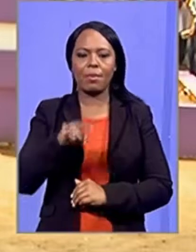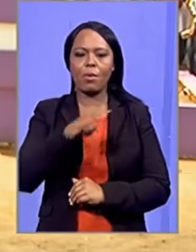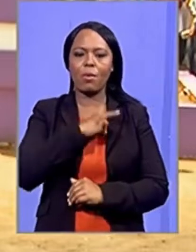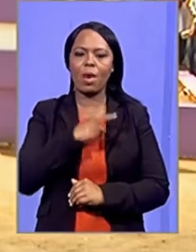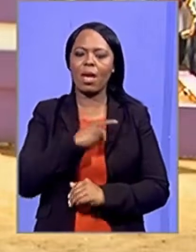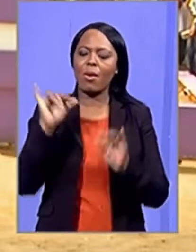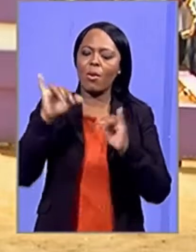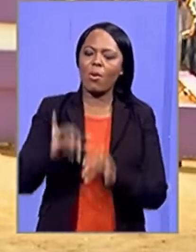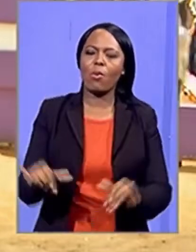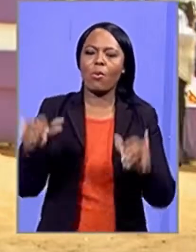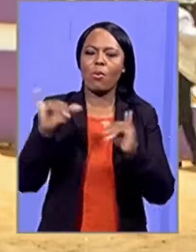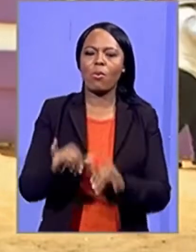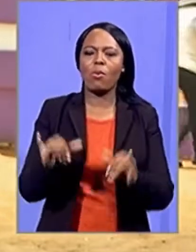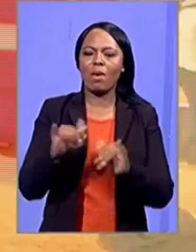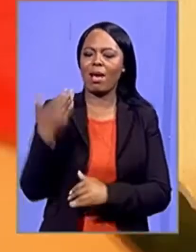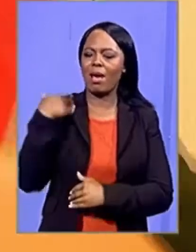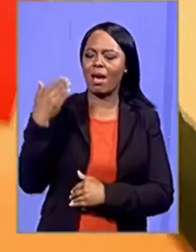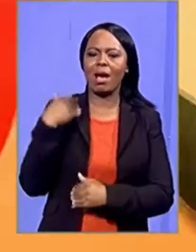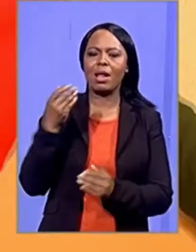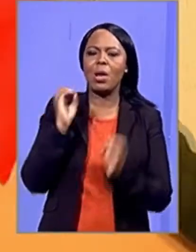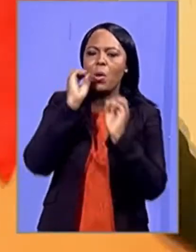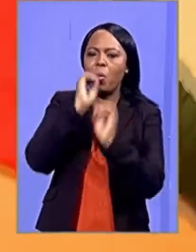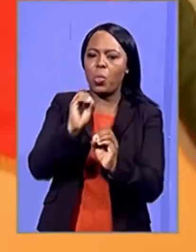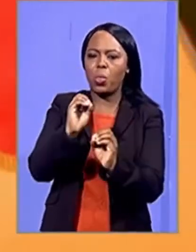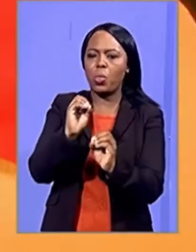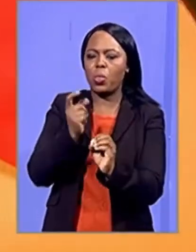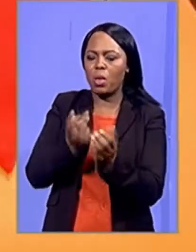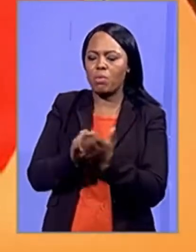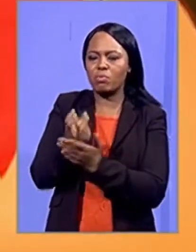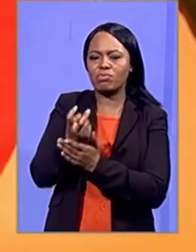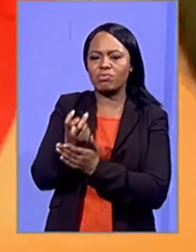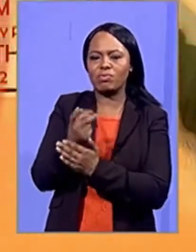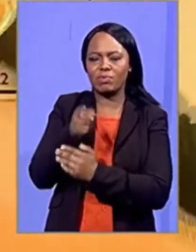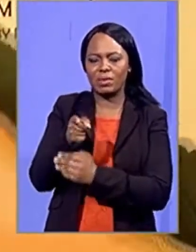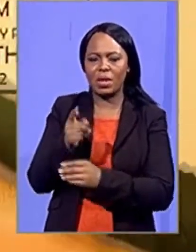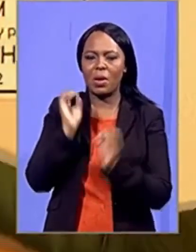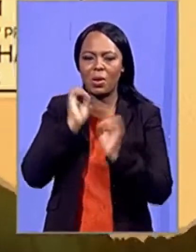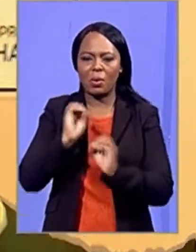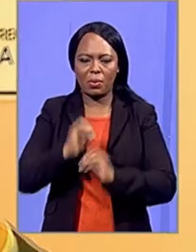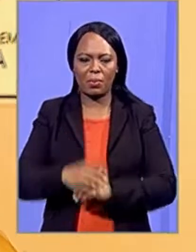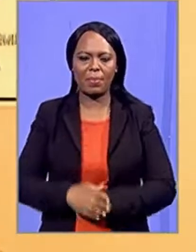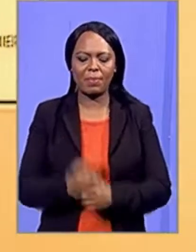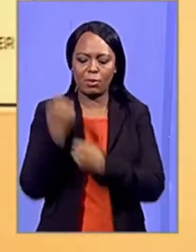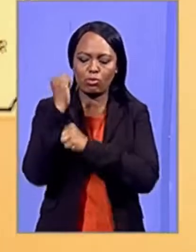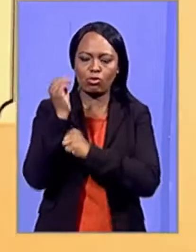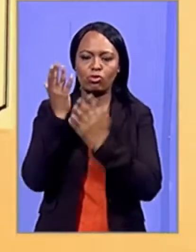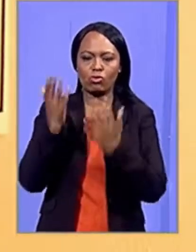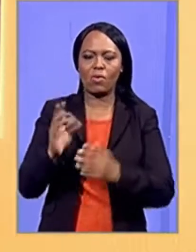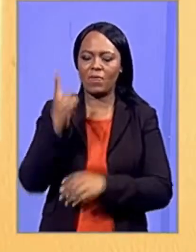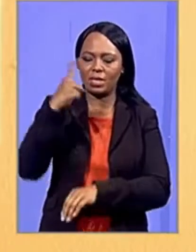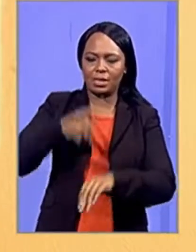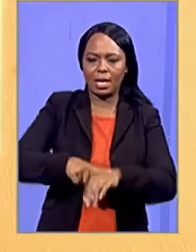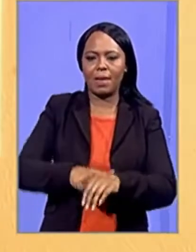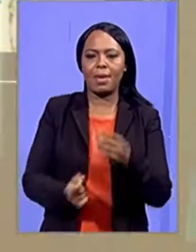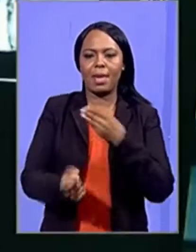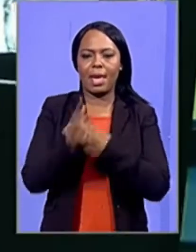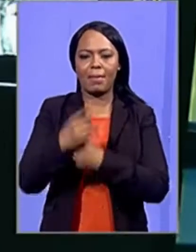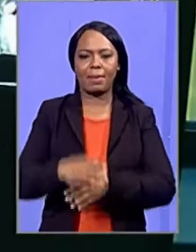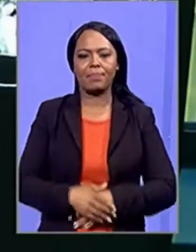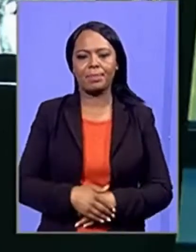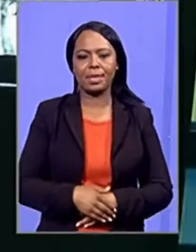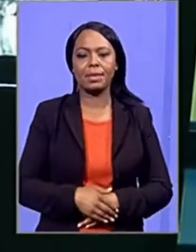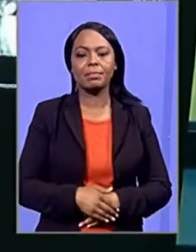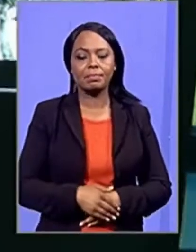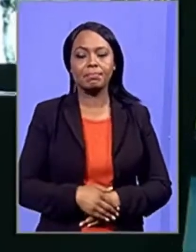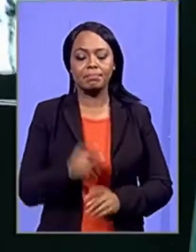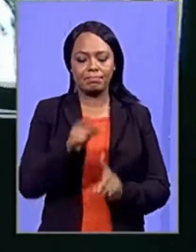gore ke gale re hloka metšhine ya go swane le e tlilego. St Ritas ke sepetlele sa bobedi Limpopo sa o ba le metjhine ya mofuta ona. Tonakgolo Steni